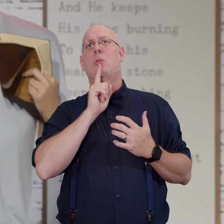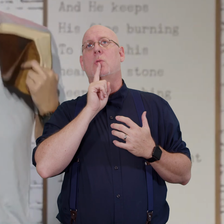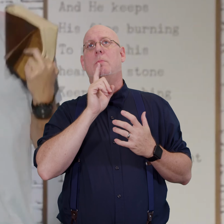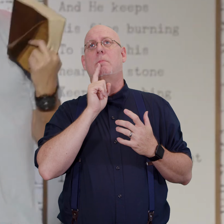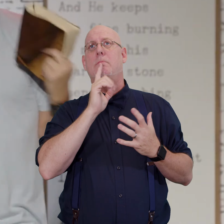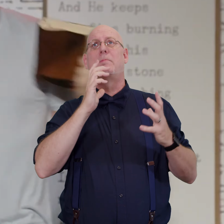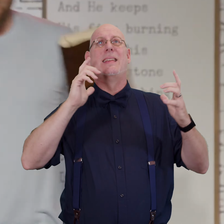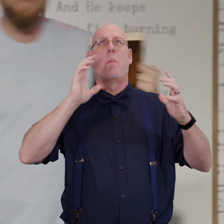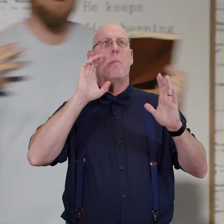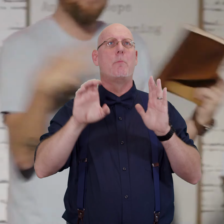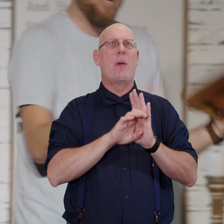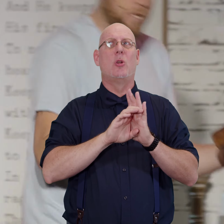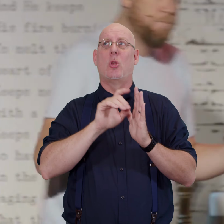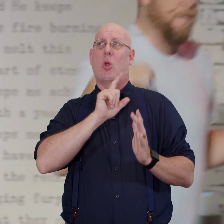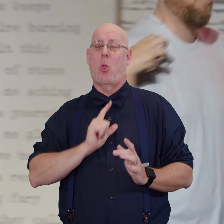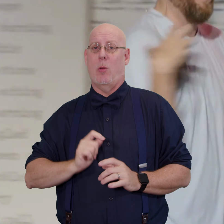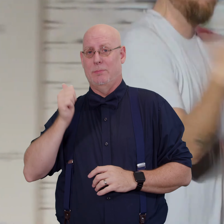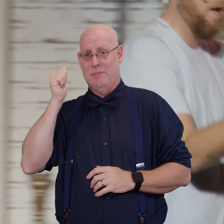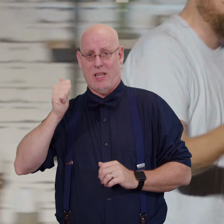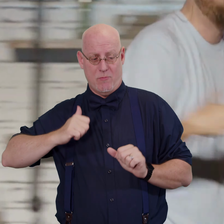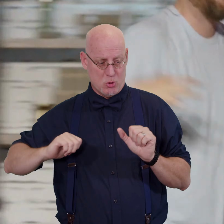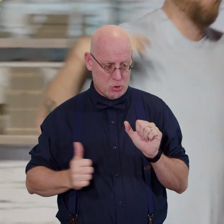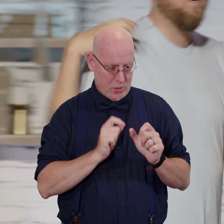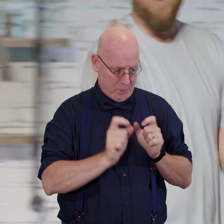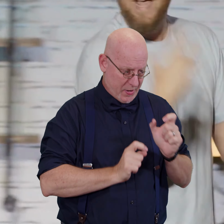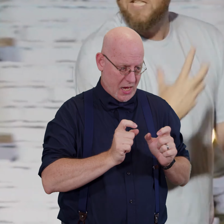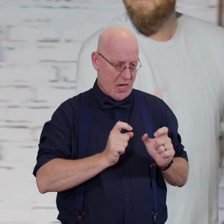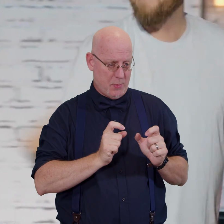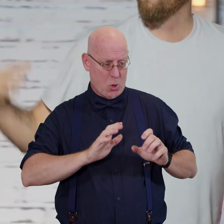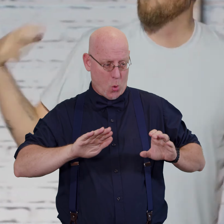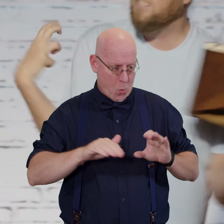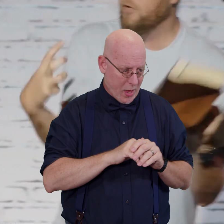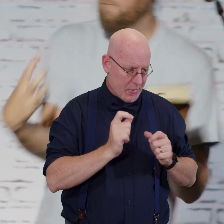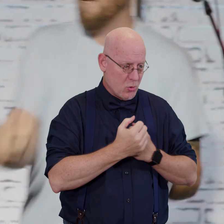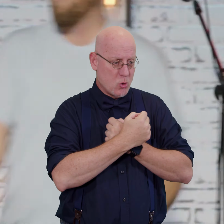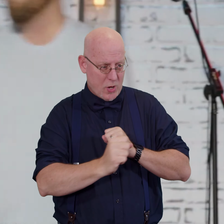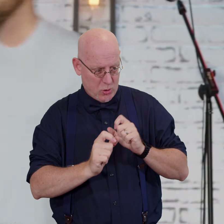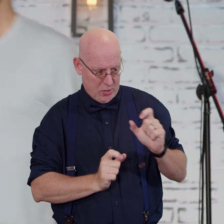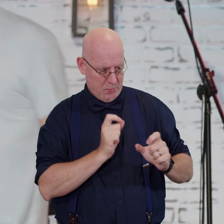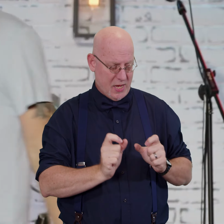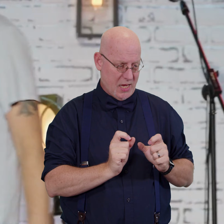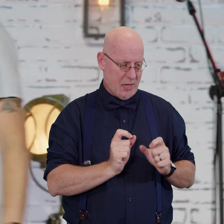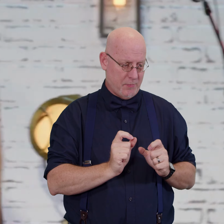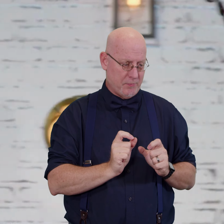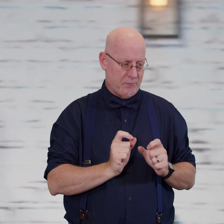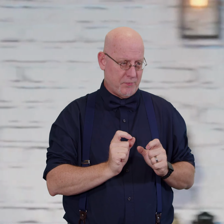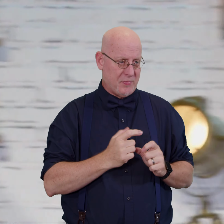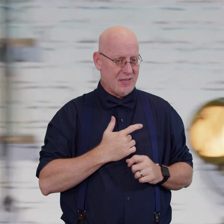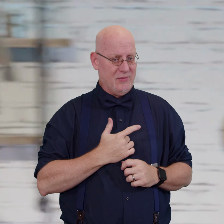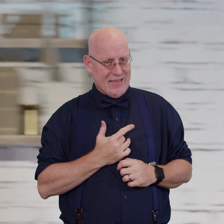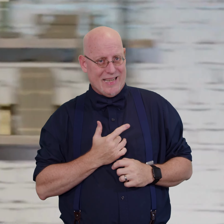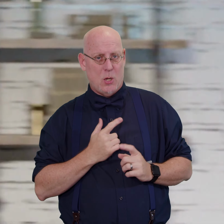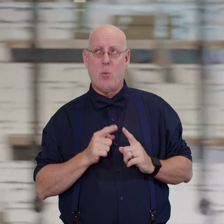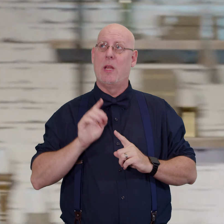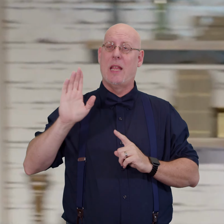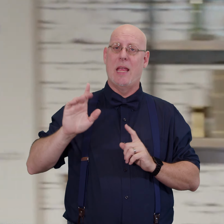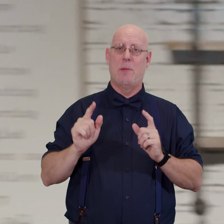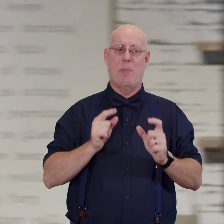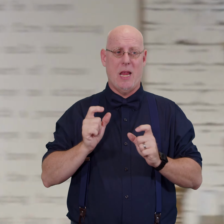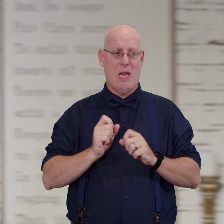of how the Lord, who has pursued his people and loved his people and wed his people and rescued his people, feel when his people